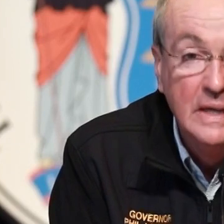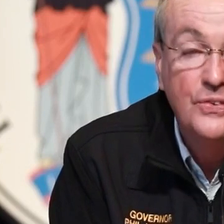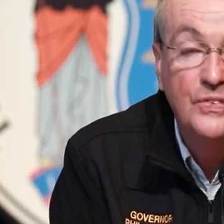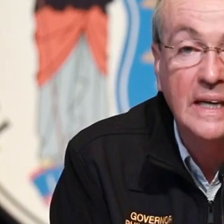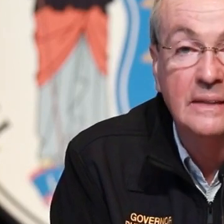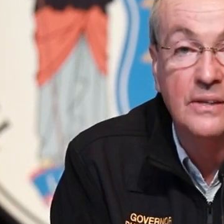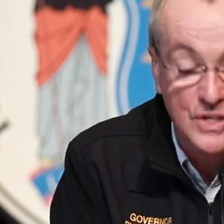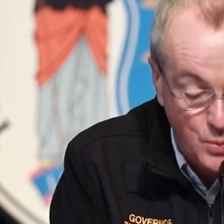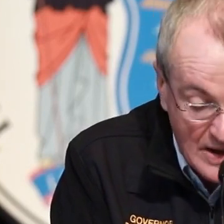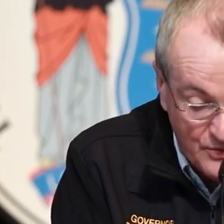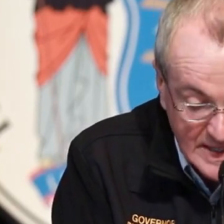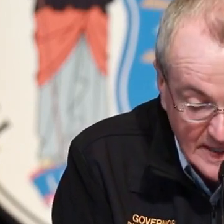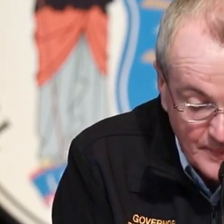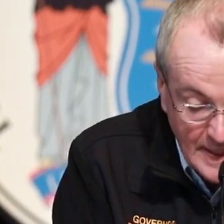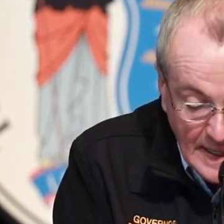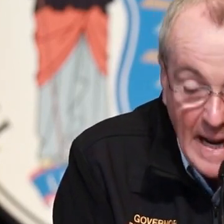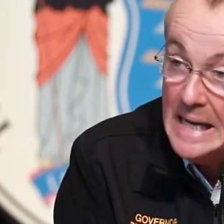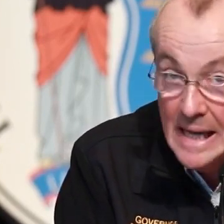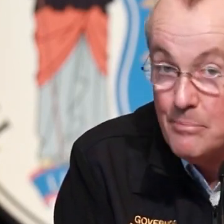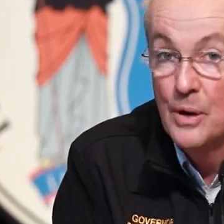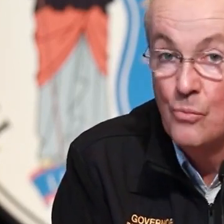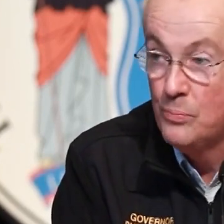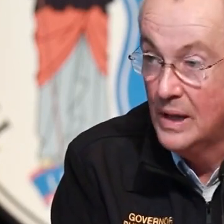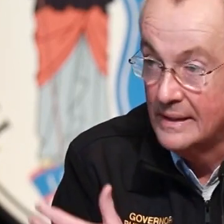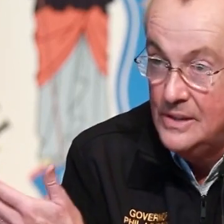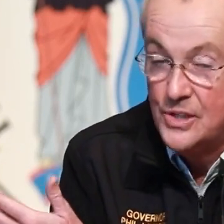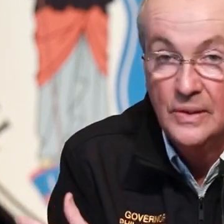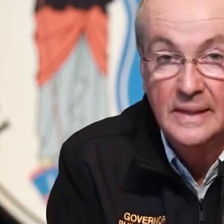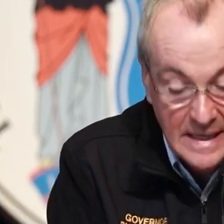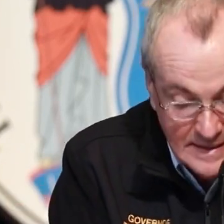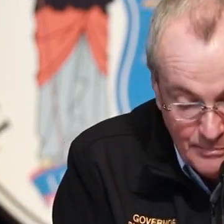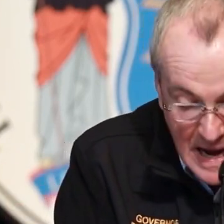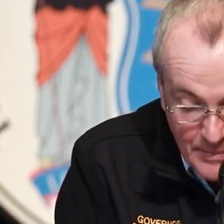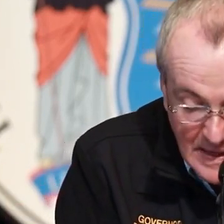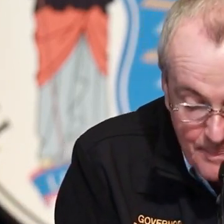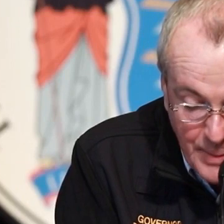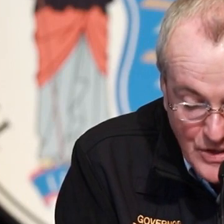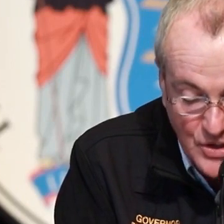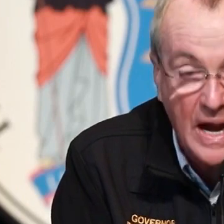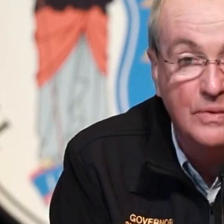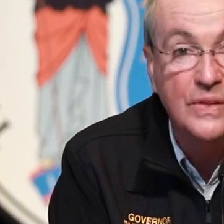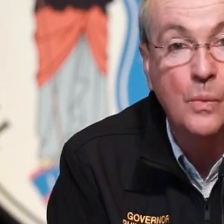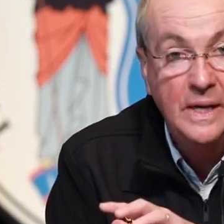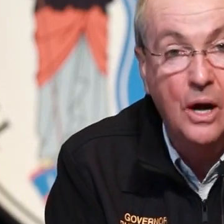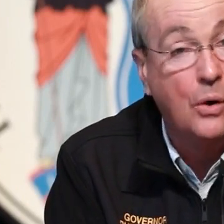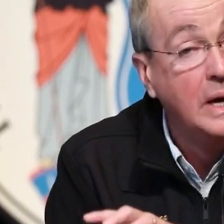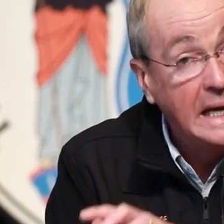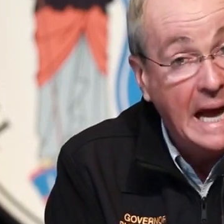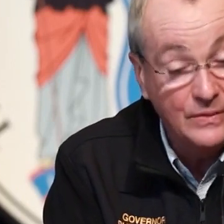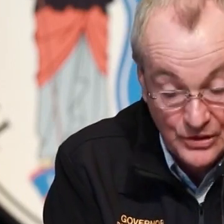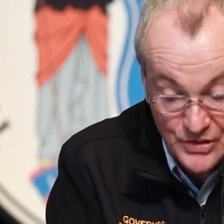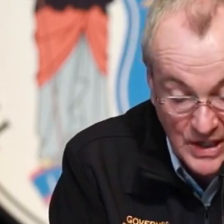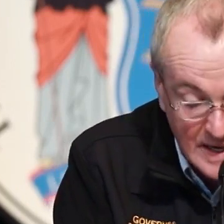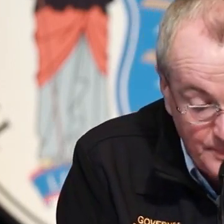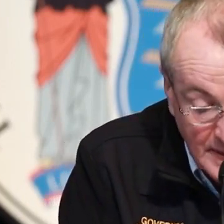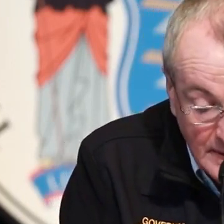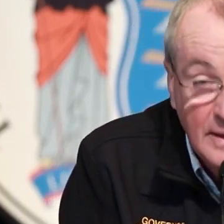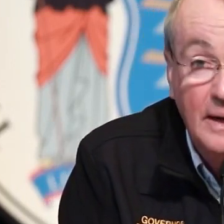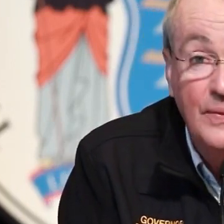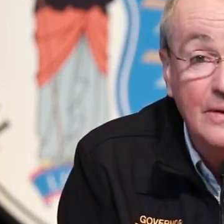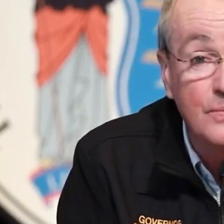is sticking to this way of thinking. And I can't put it more bluntly. Judy and Ed can back me up. Based on everything we know at this